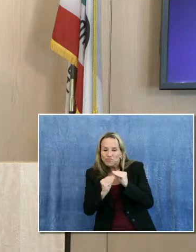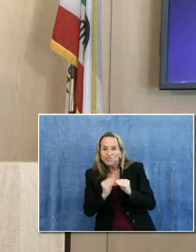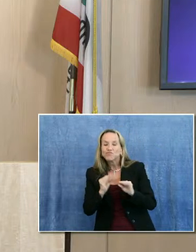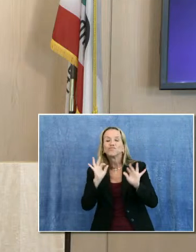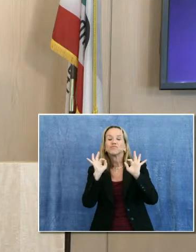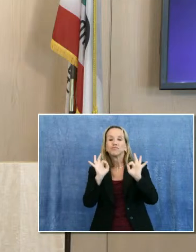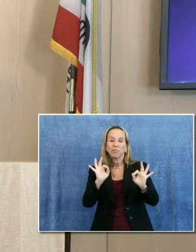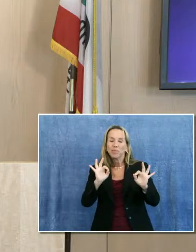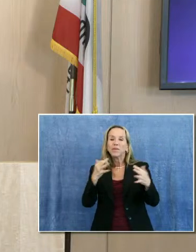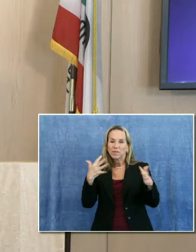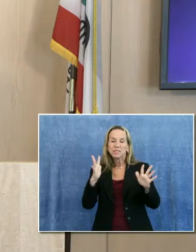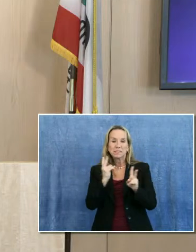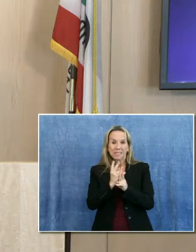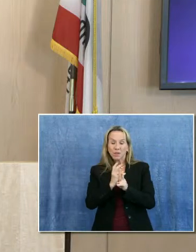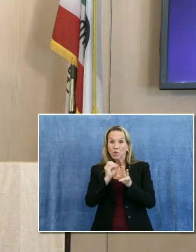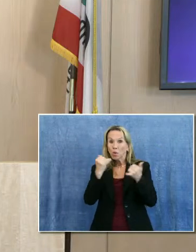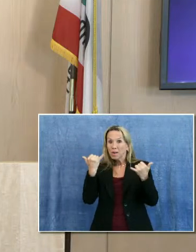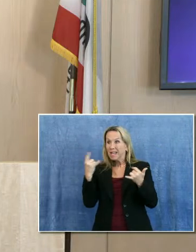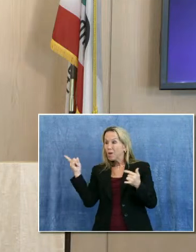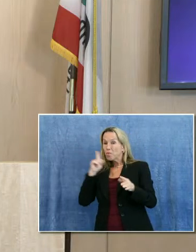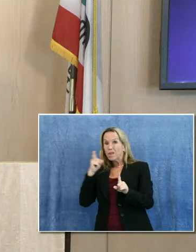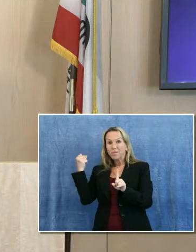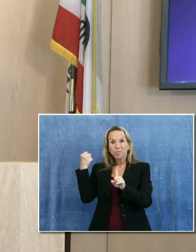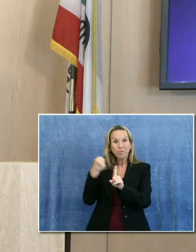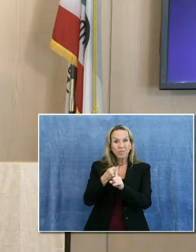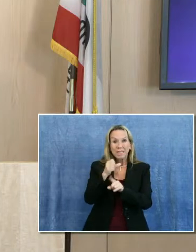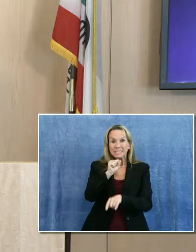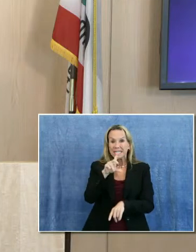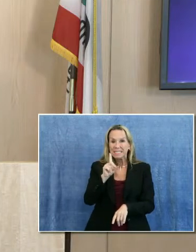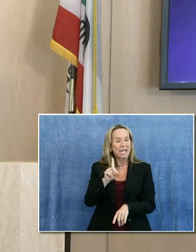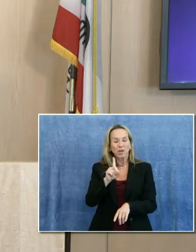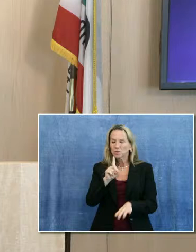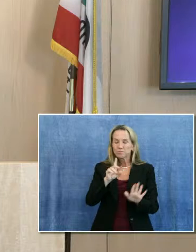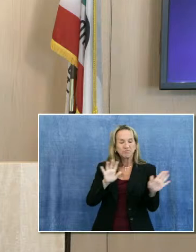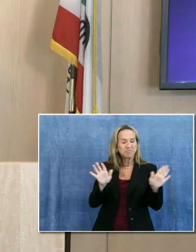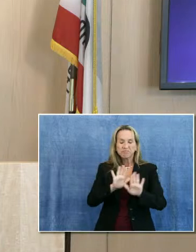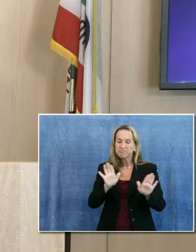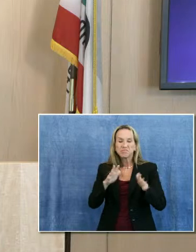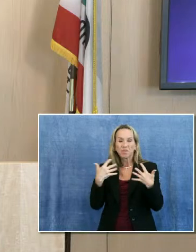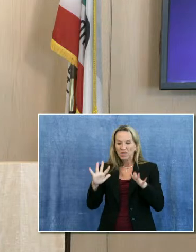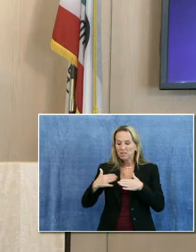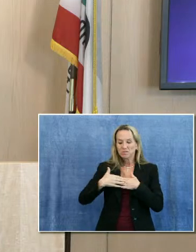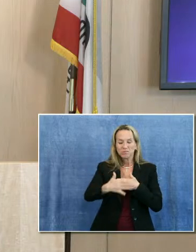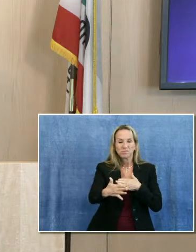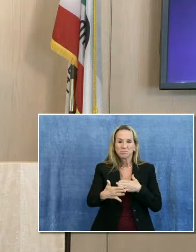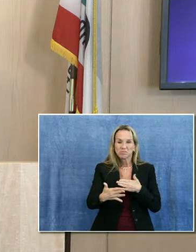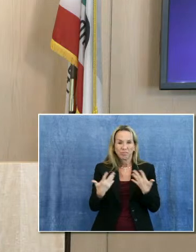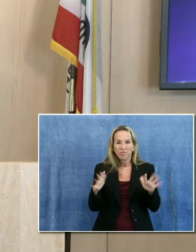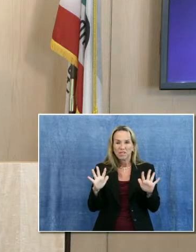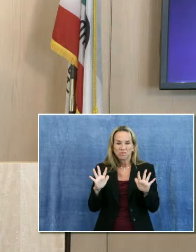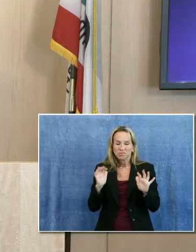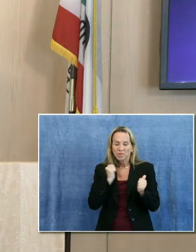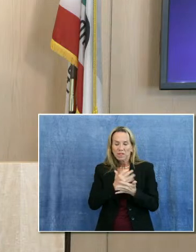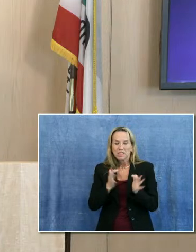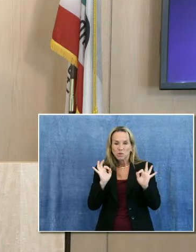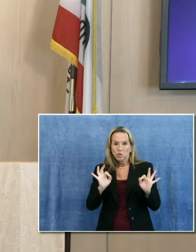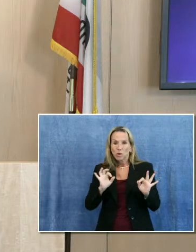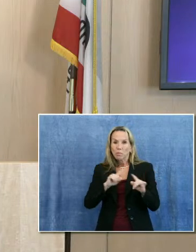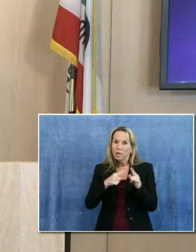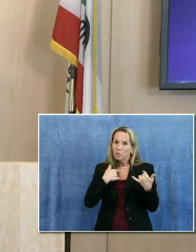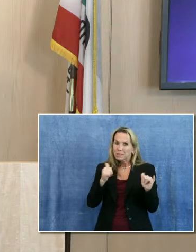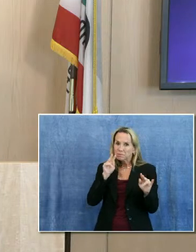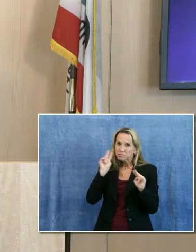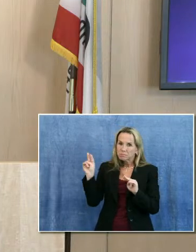significant impact on San Diego County data is expected from this point forward, but we will stay